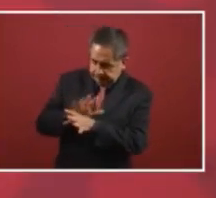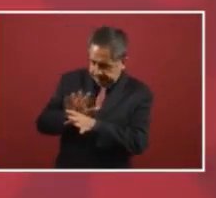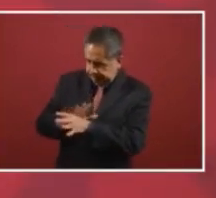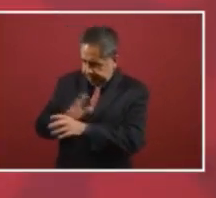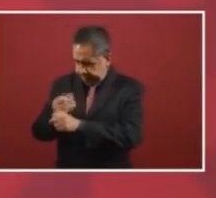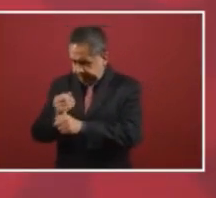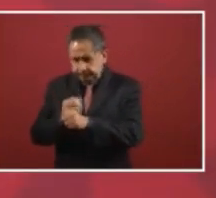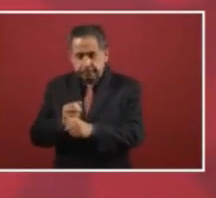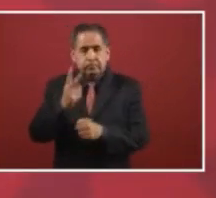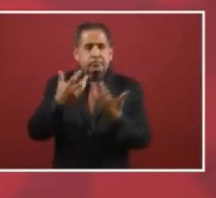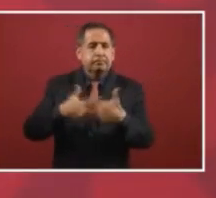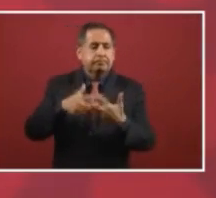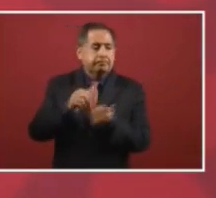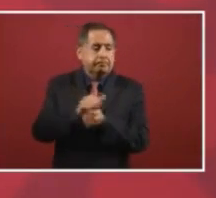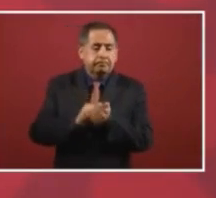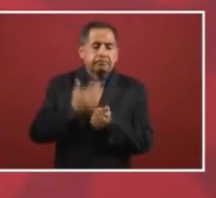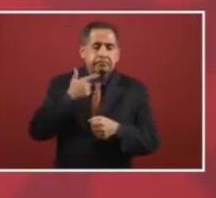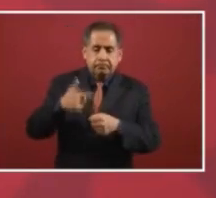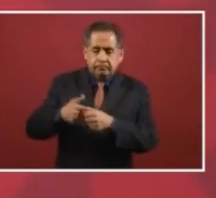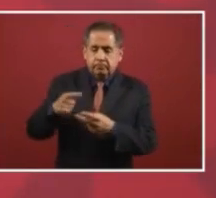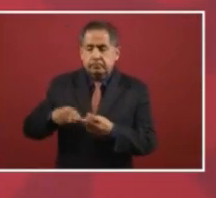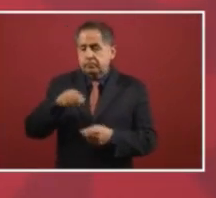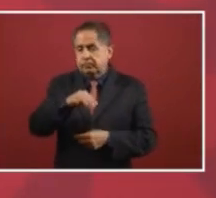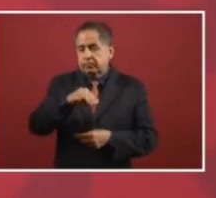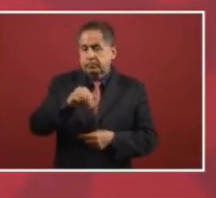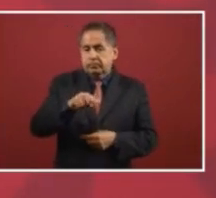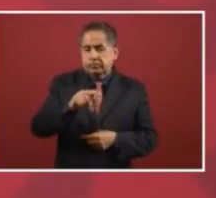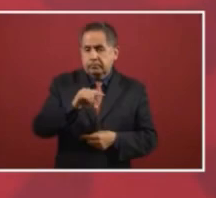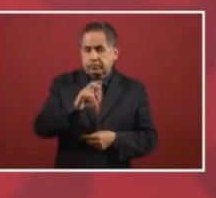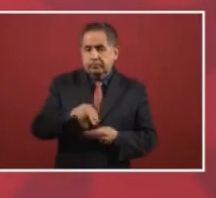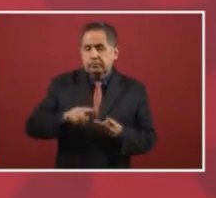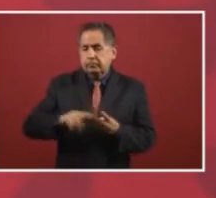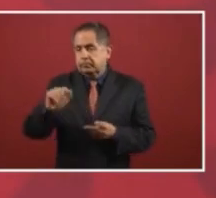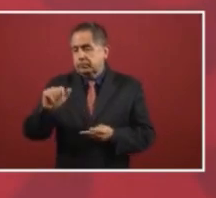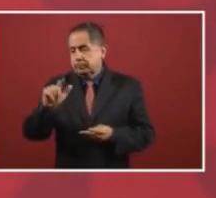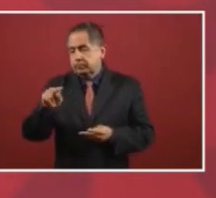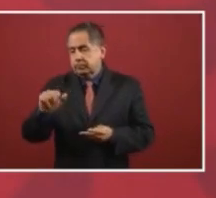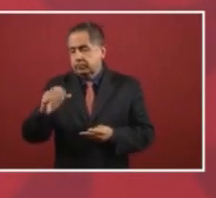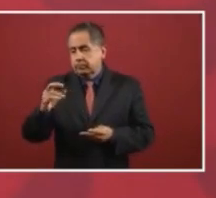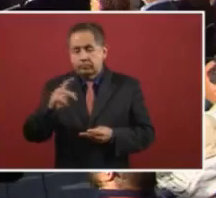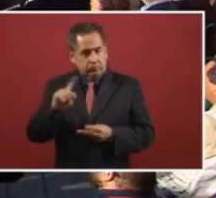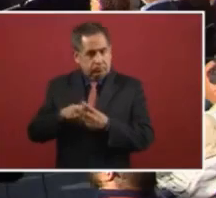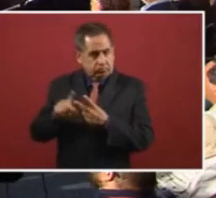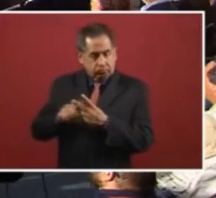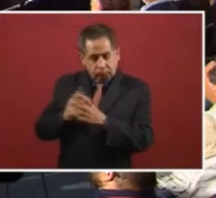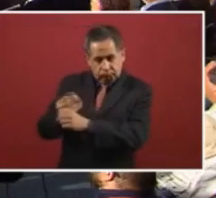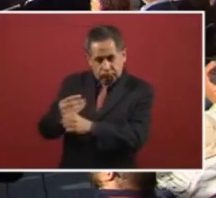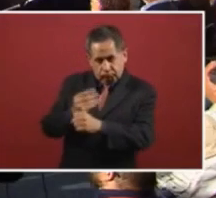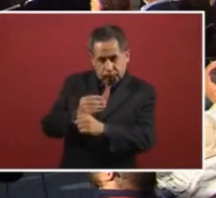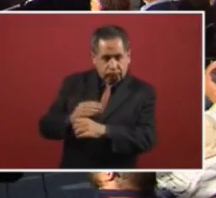We rehabilitate refineries in Minitlan and Salina Cruz,